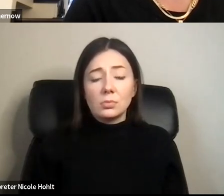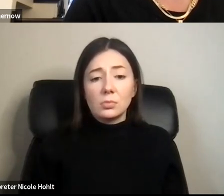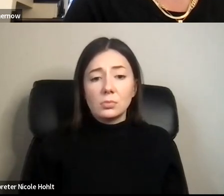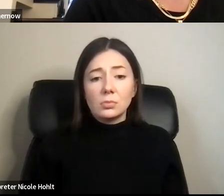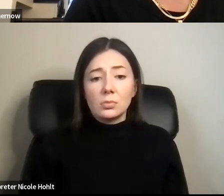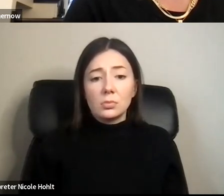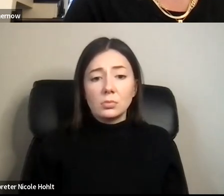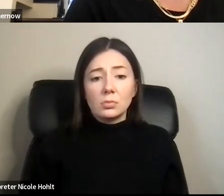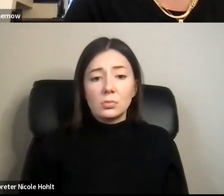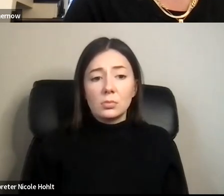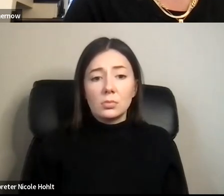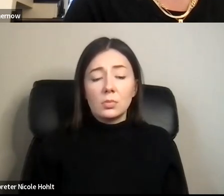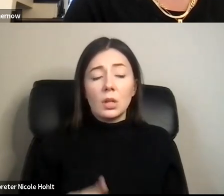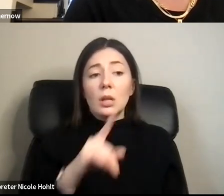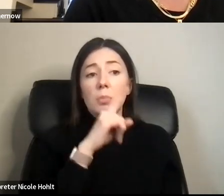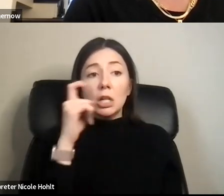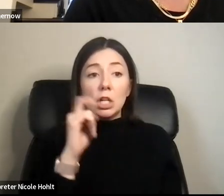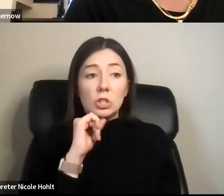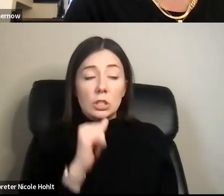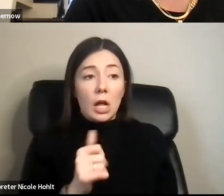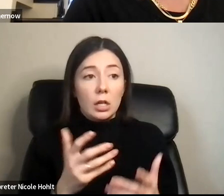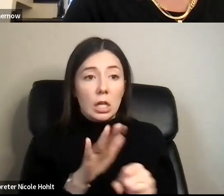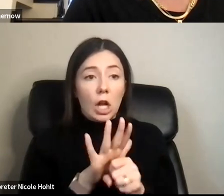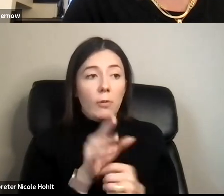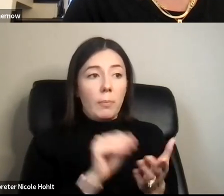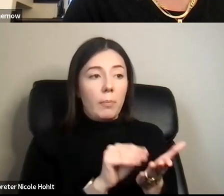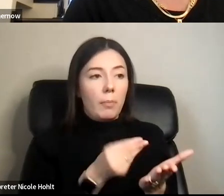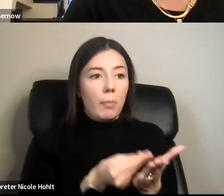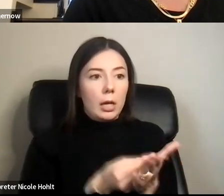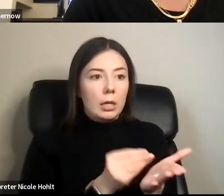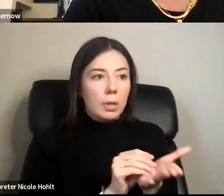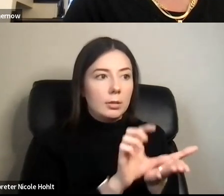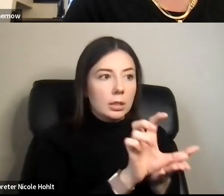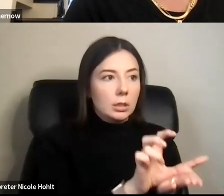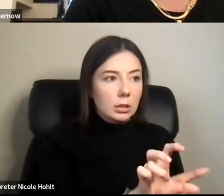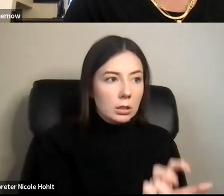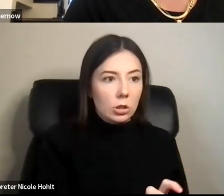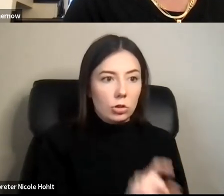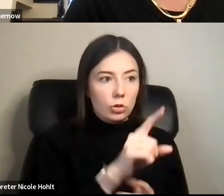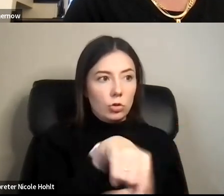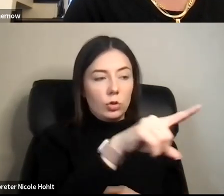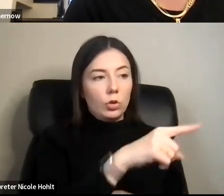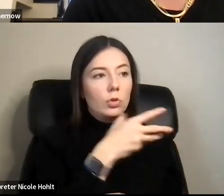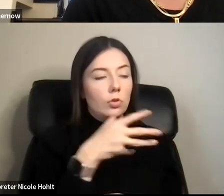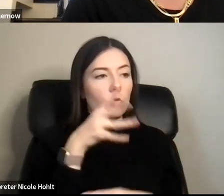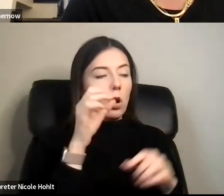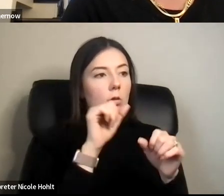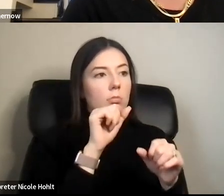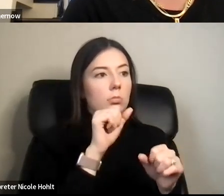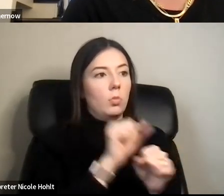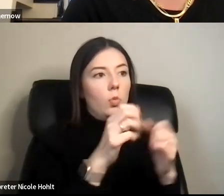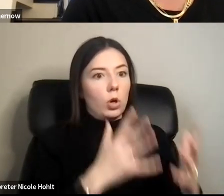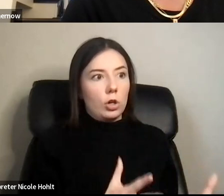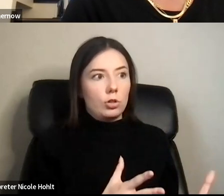of the de-investment of that, you know, farm workers, these farm workers particularly are